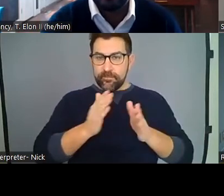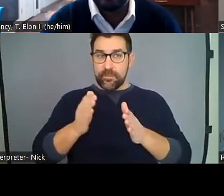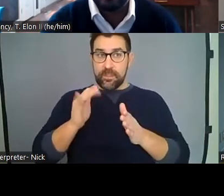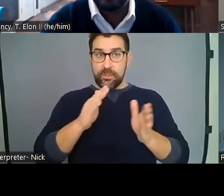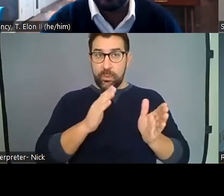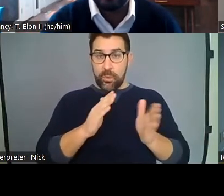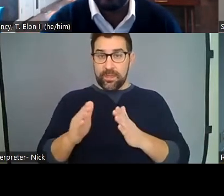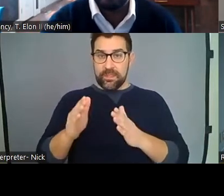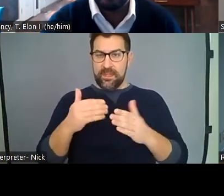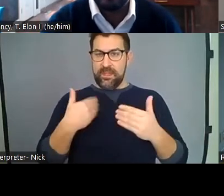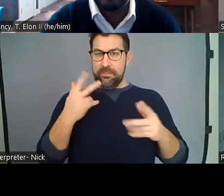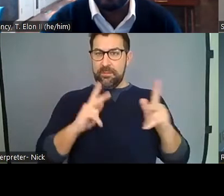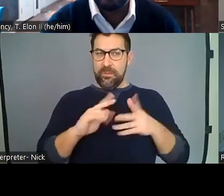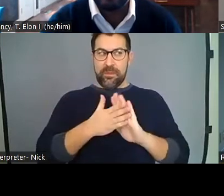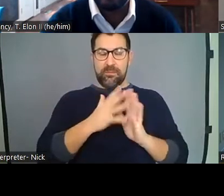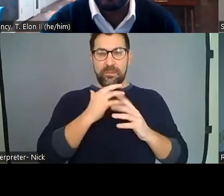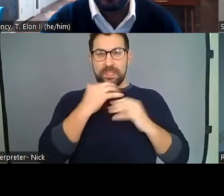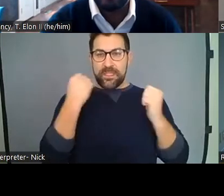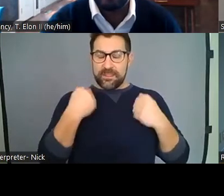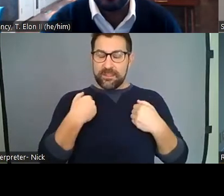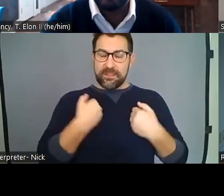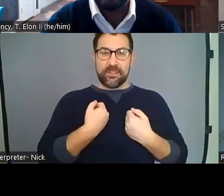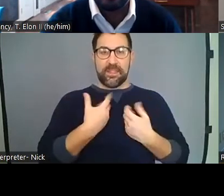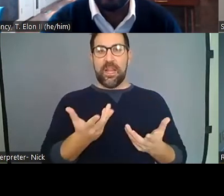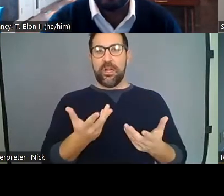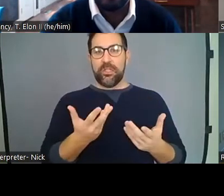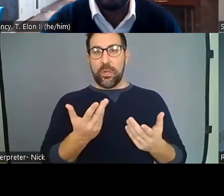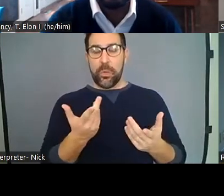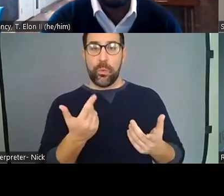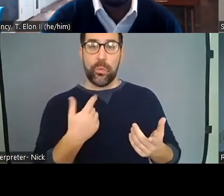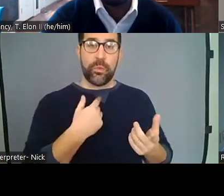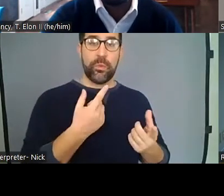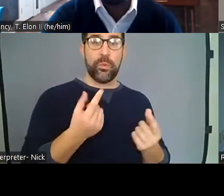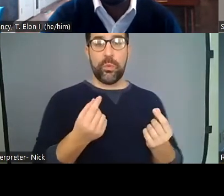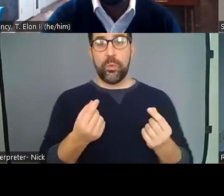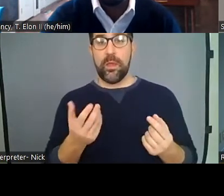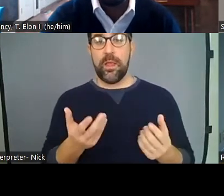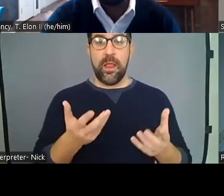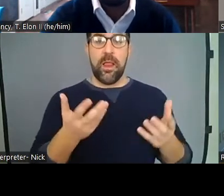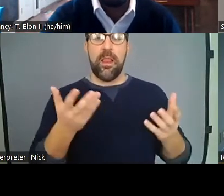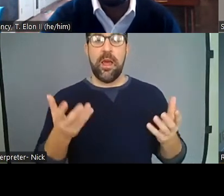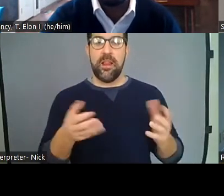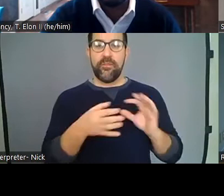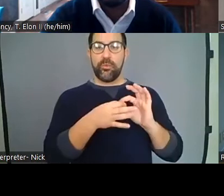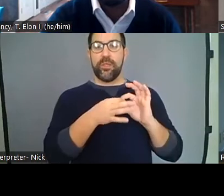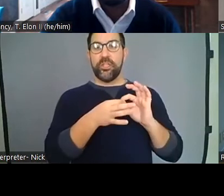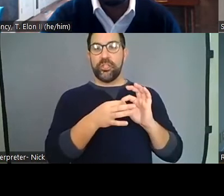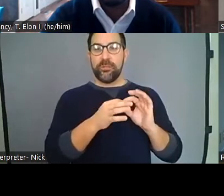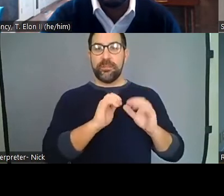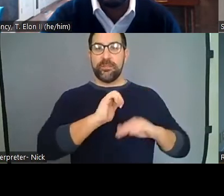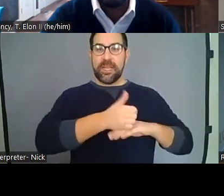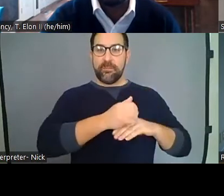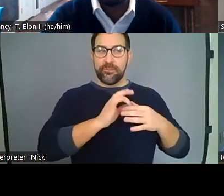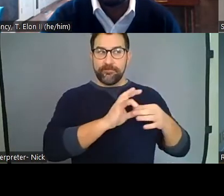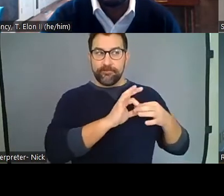organizing, young people get tired. And so we had to do a lot of like relationship building. So when